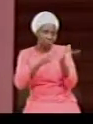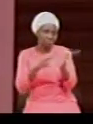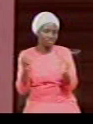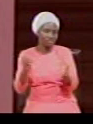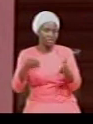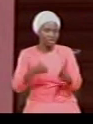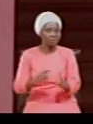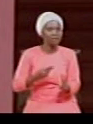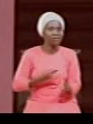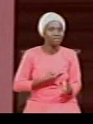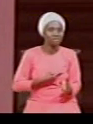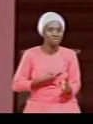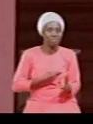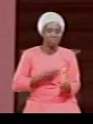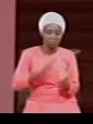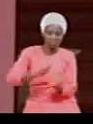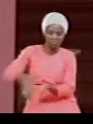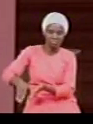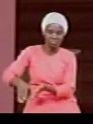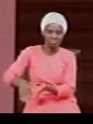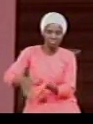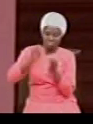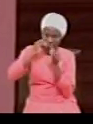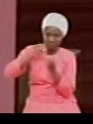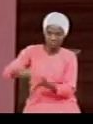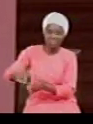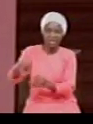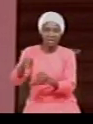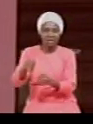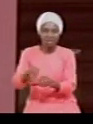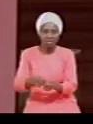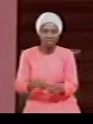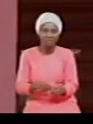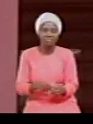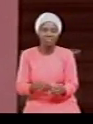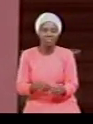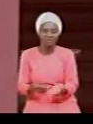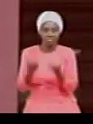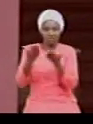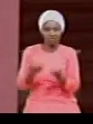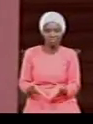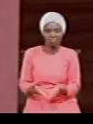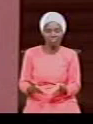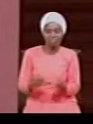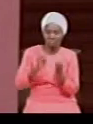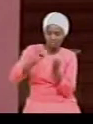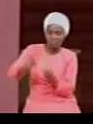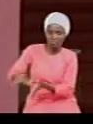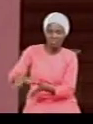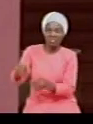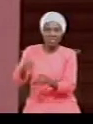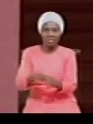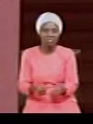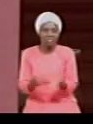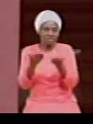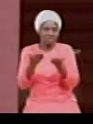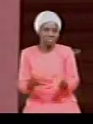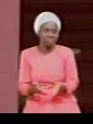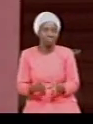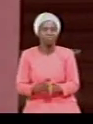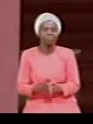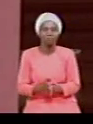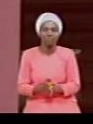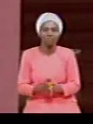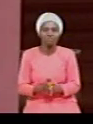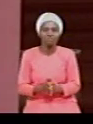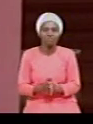Let us lay aside every weight. Lay aside every weight. Your soul